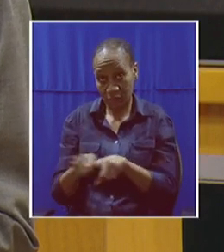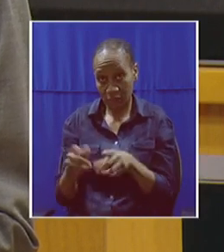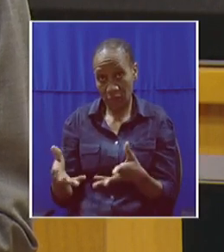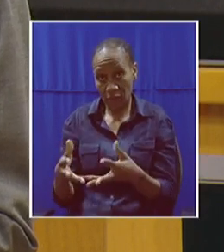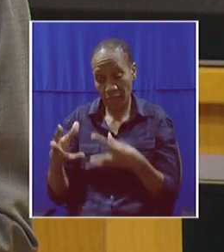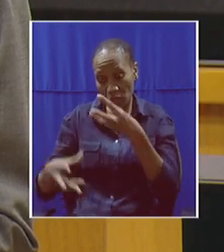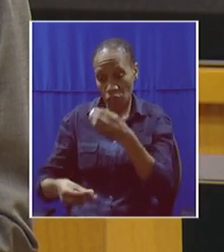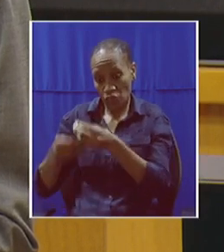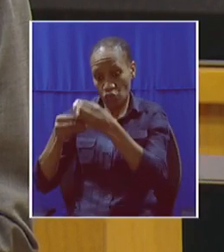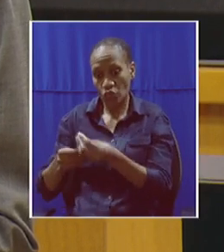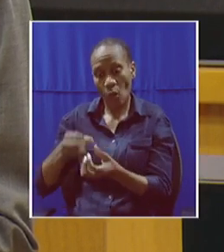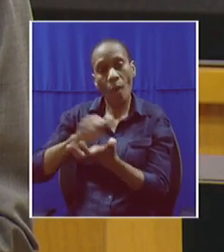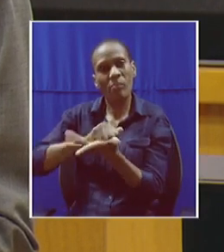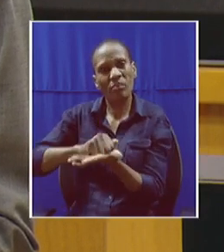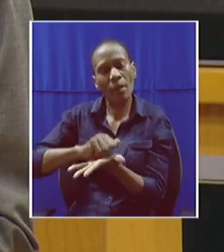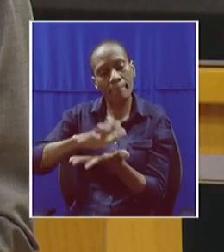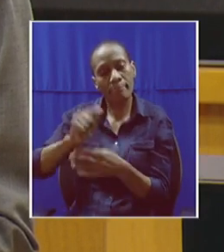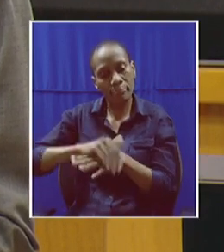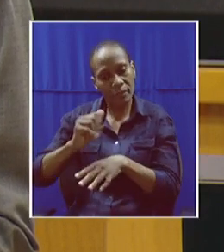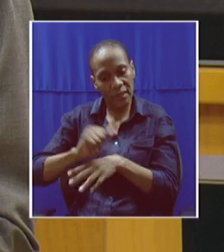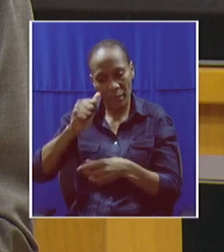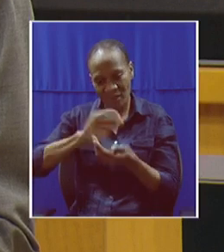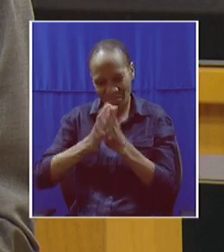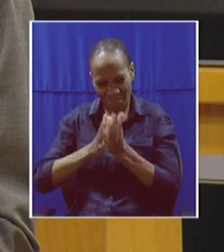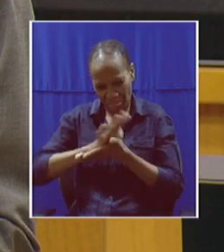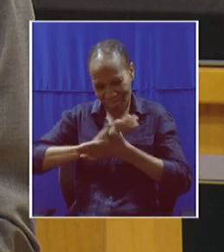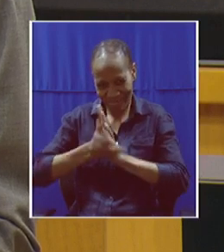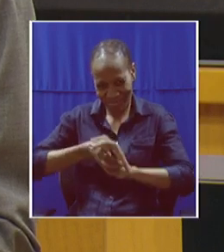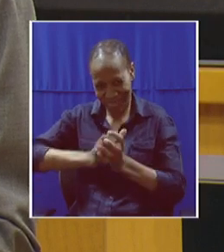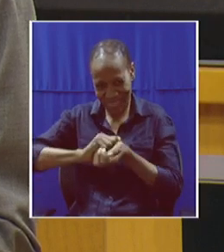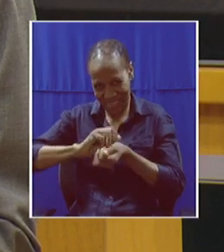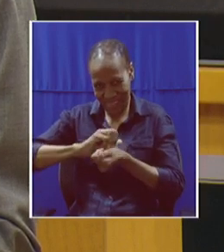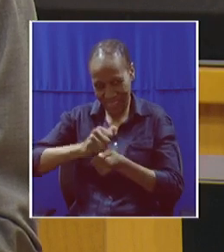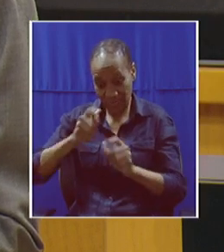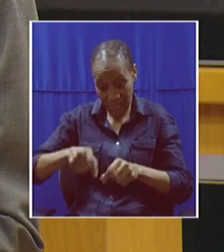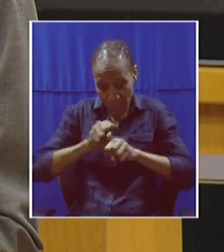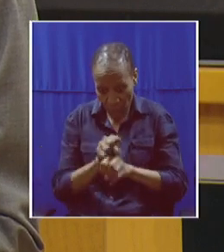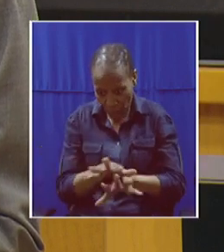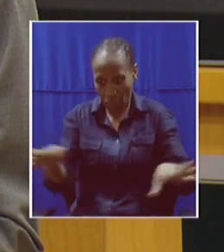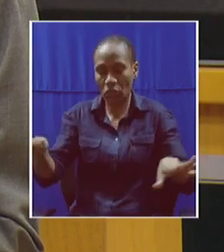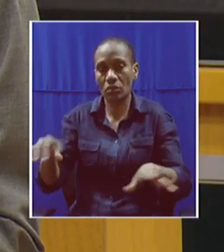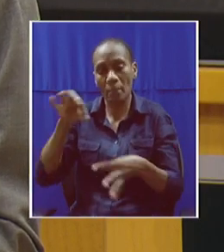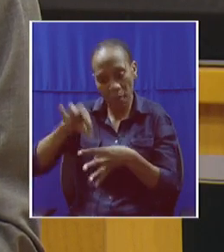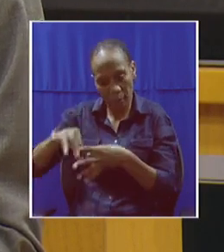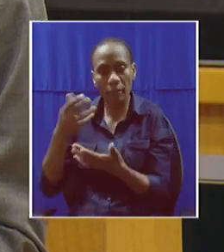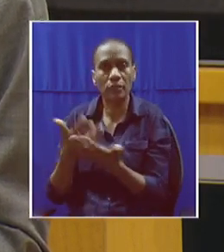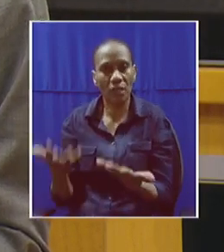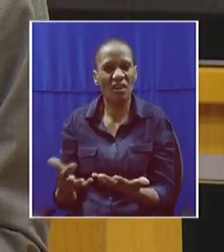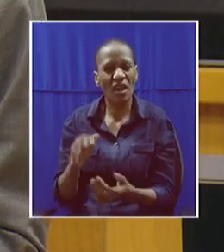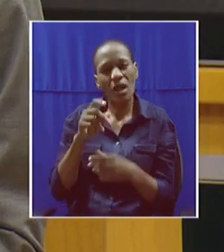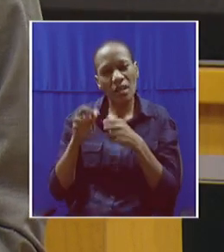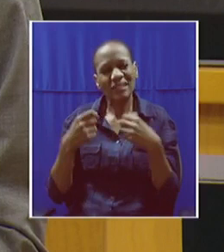the fertilizers Farm feeds agricultural remedies and stock remedies act 36 of